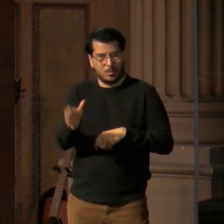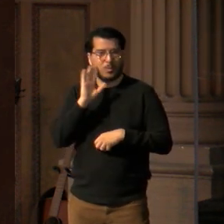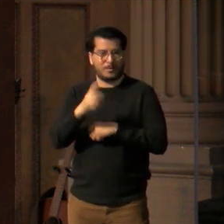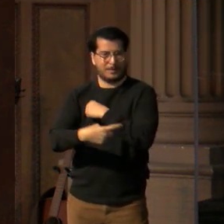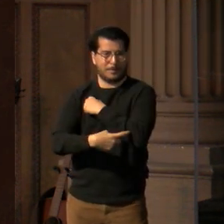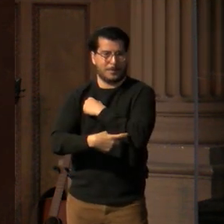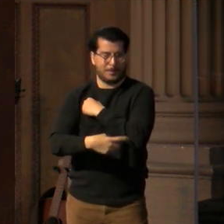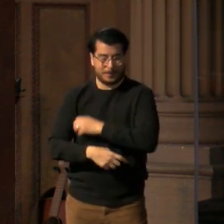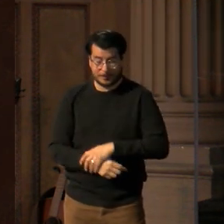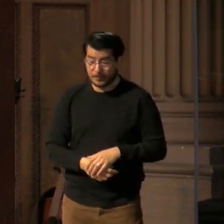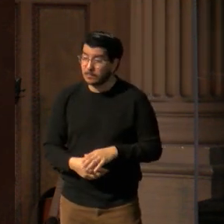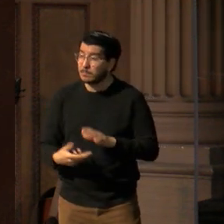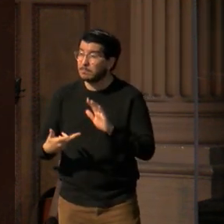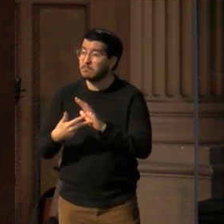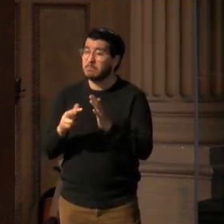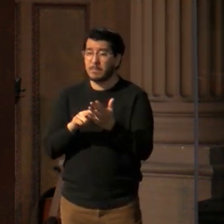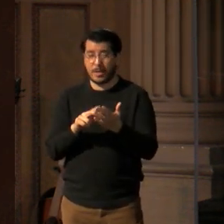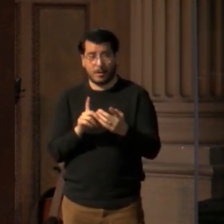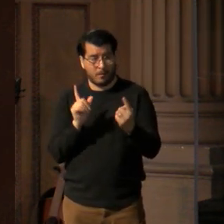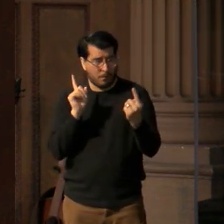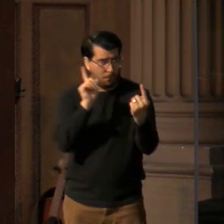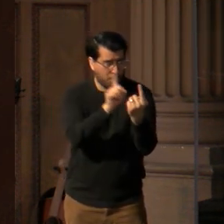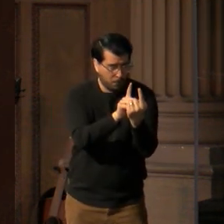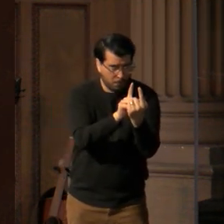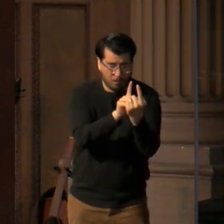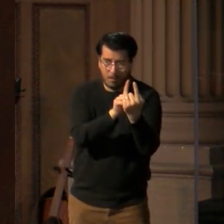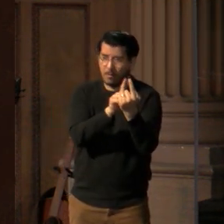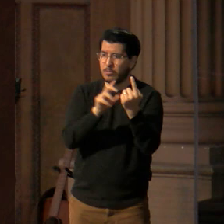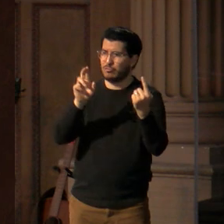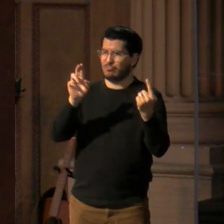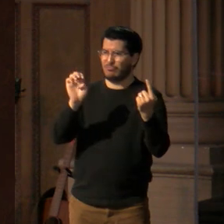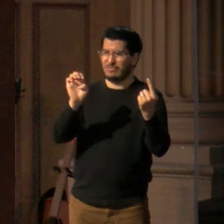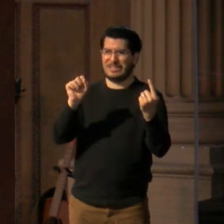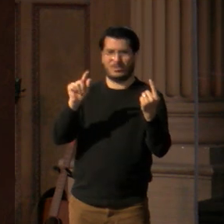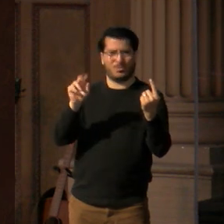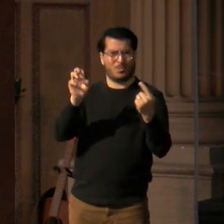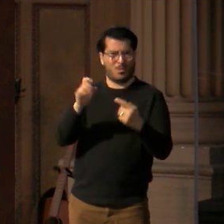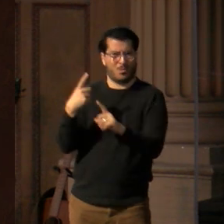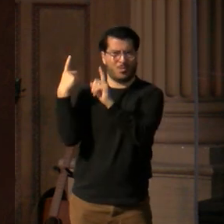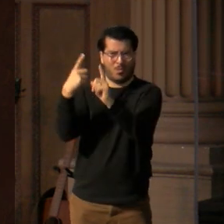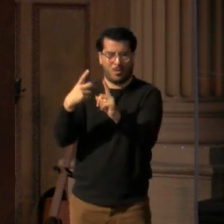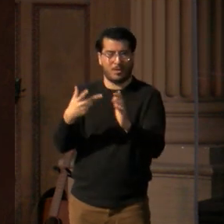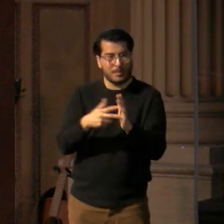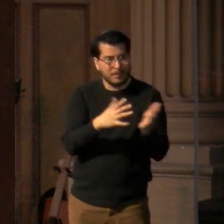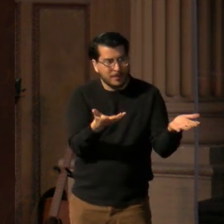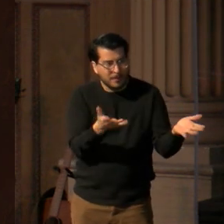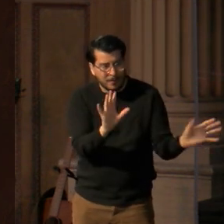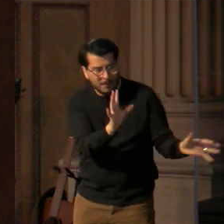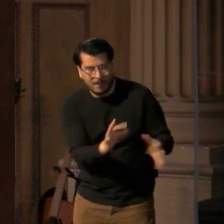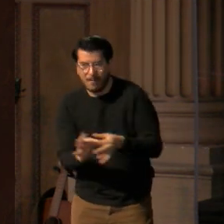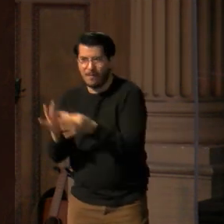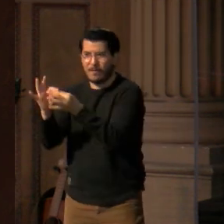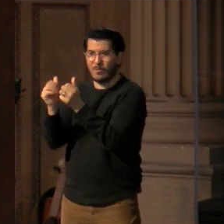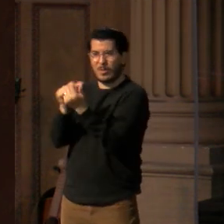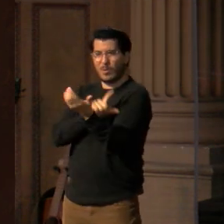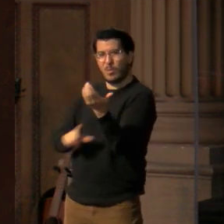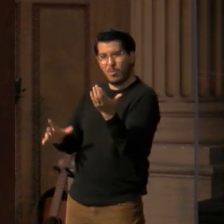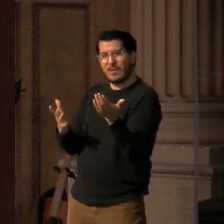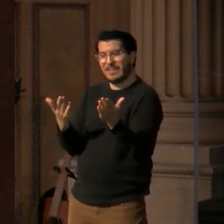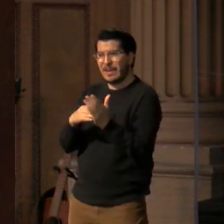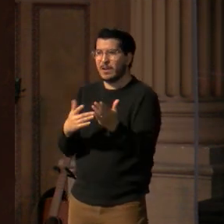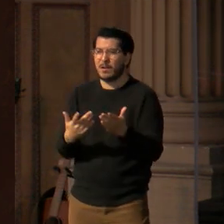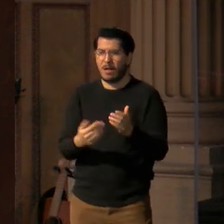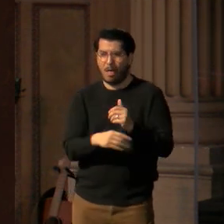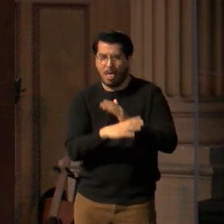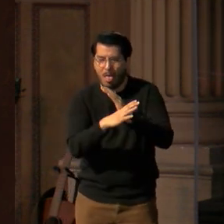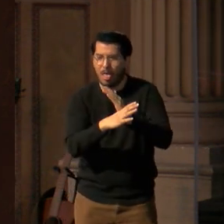So to be able to go to someone and restore them, first of all, that should be our desire, to restore, to see them walking well with the Lord again, to get that thing that's messing up